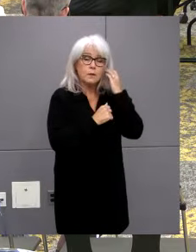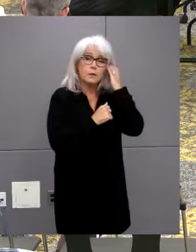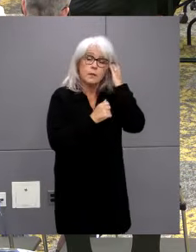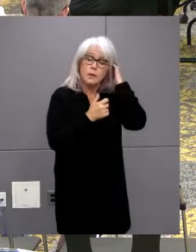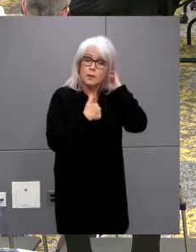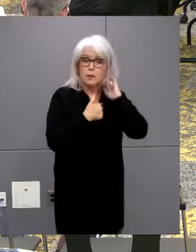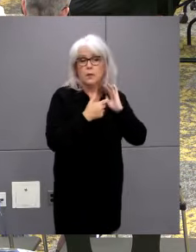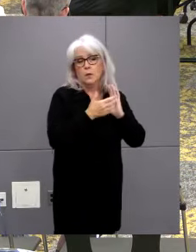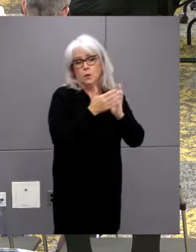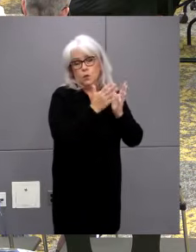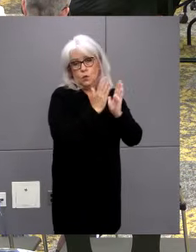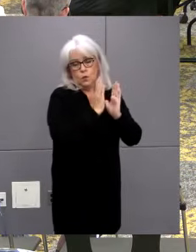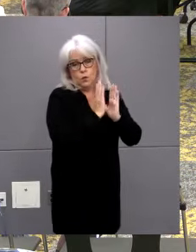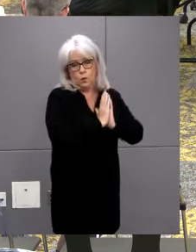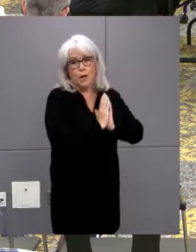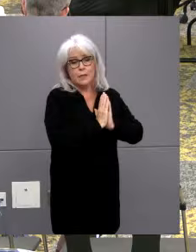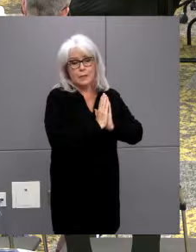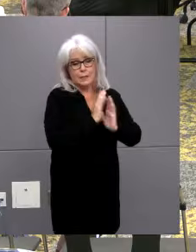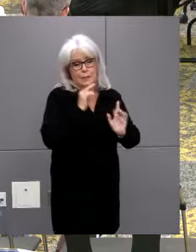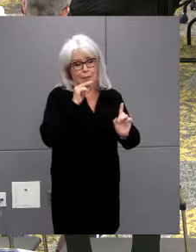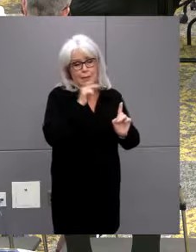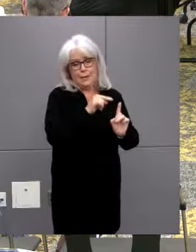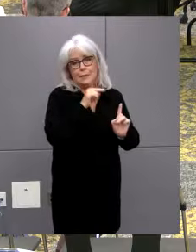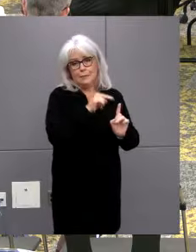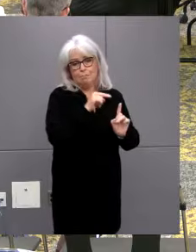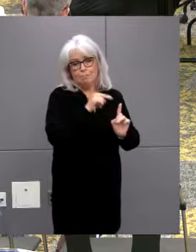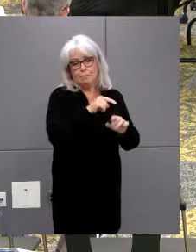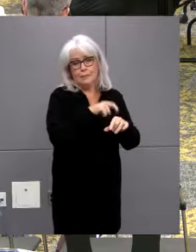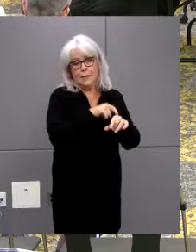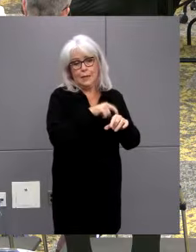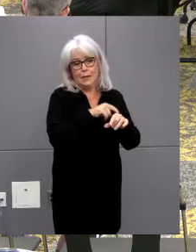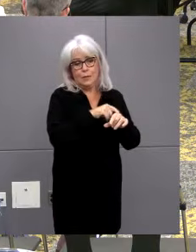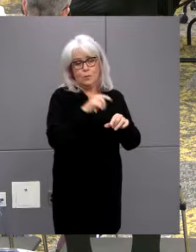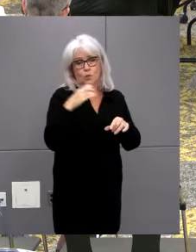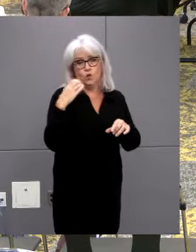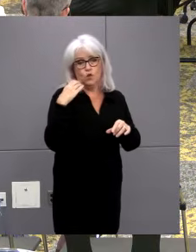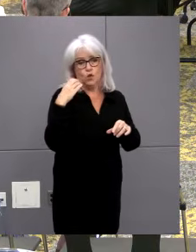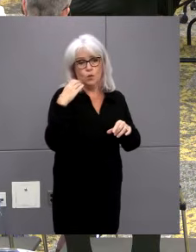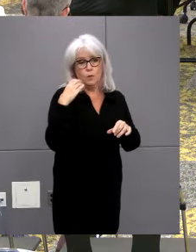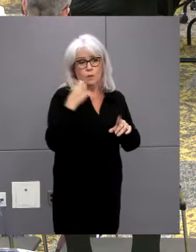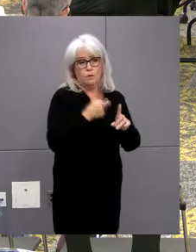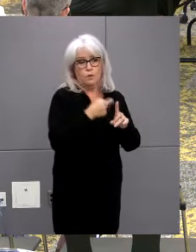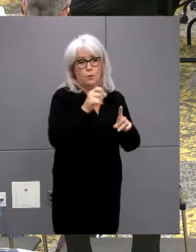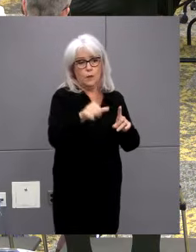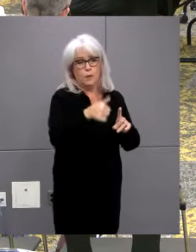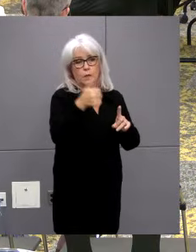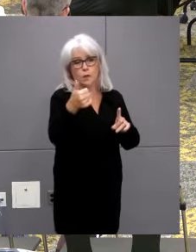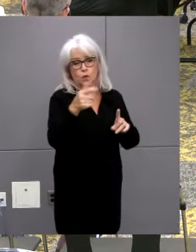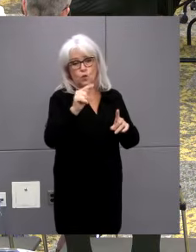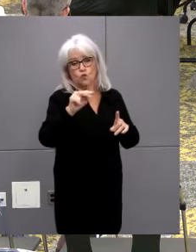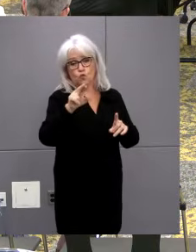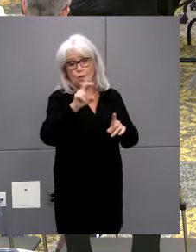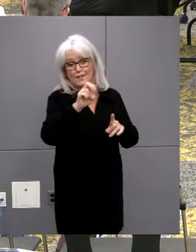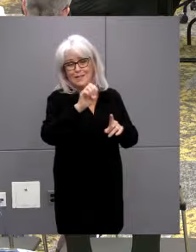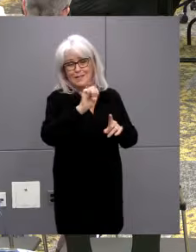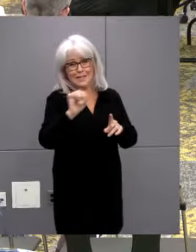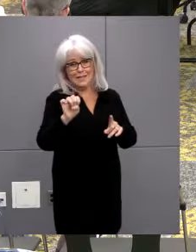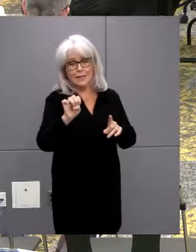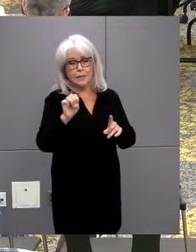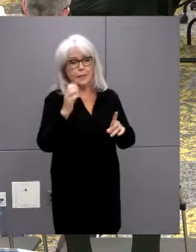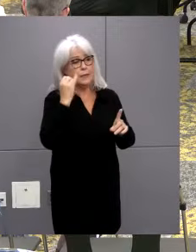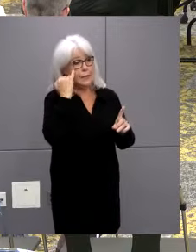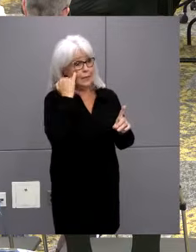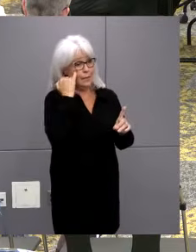a request of, at that point in time, the chairman from another trustee. If